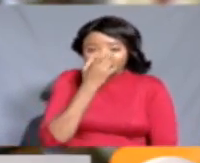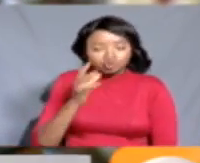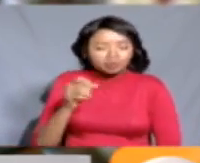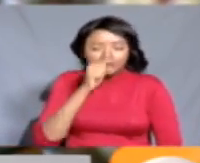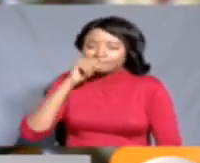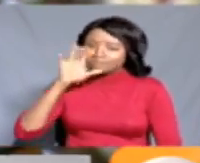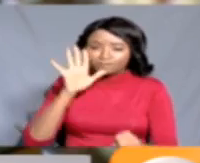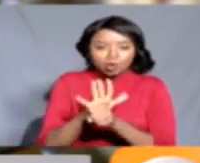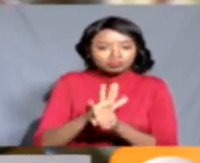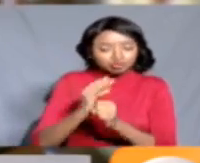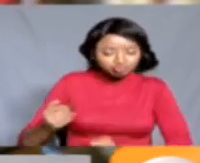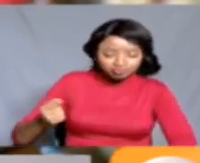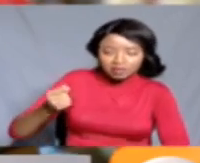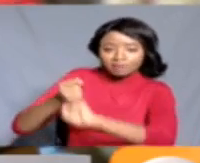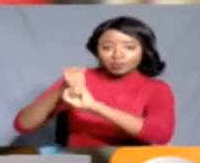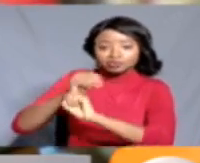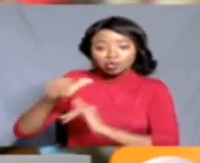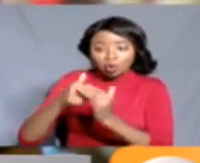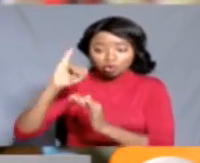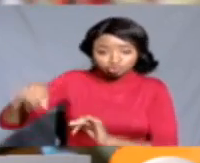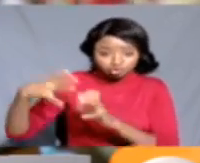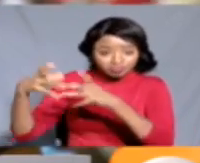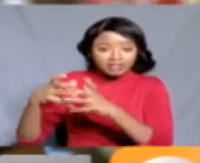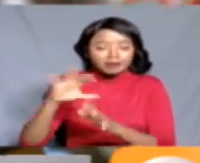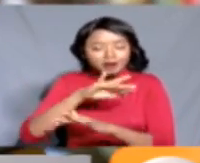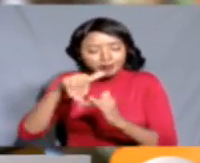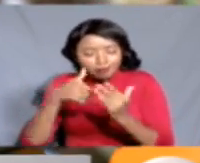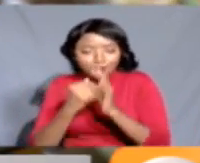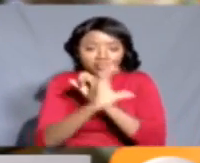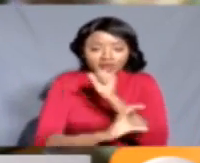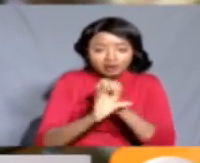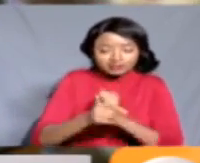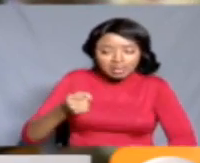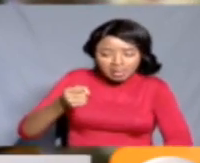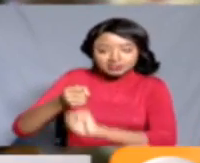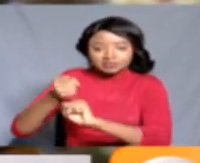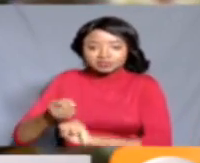vowed to rally the Jubilee supporters across the country behind Deputy